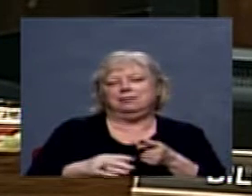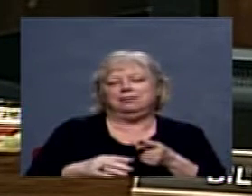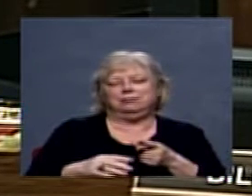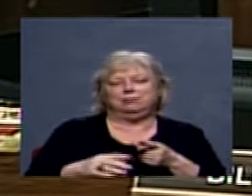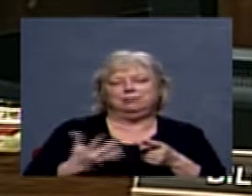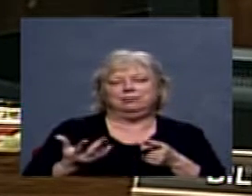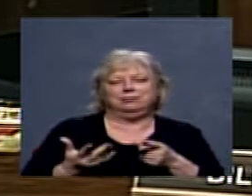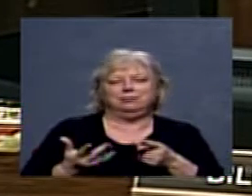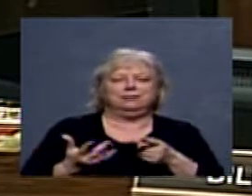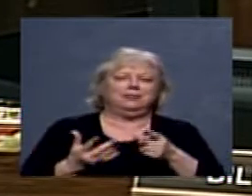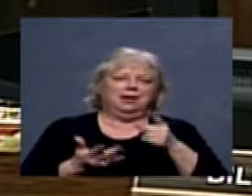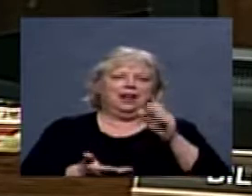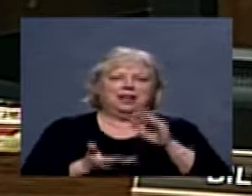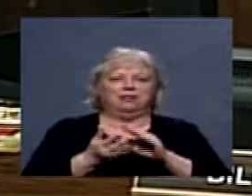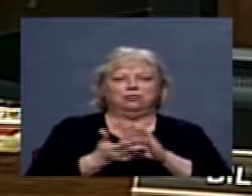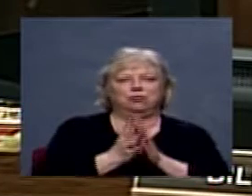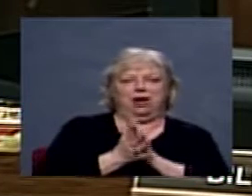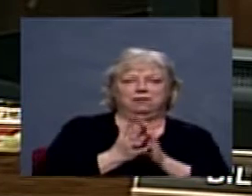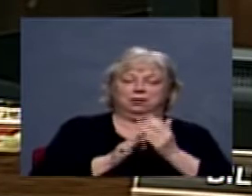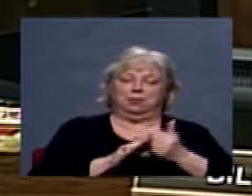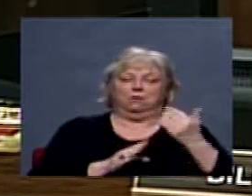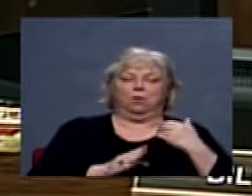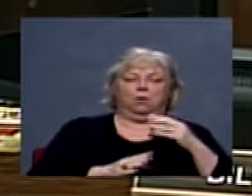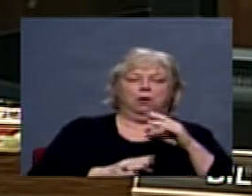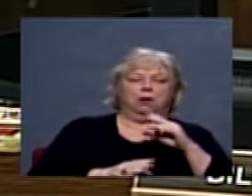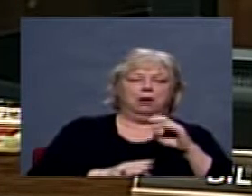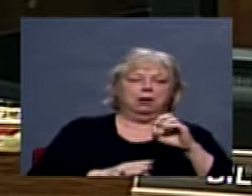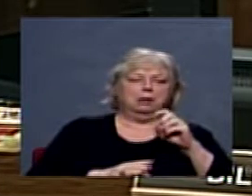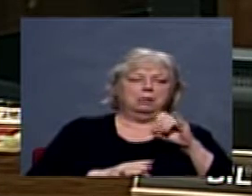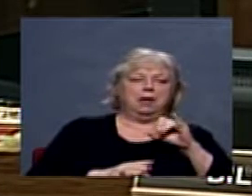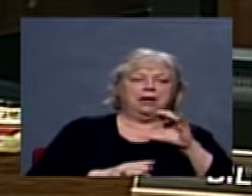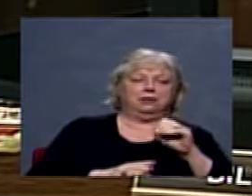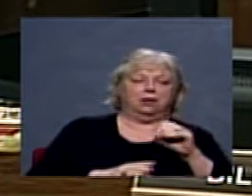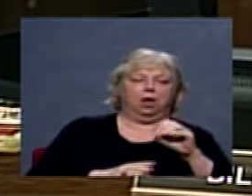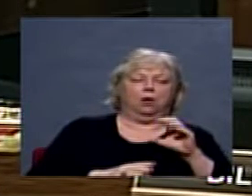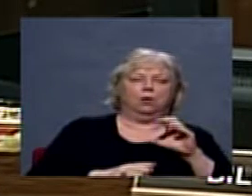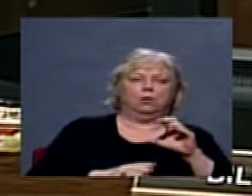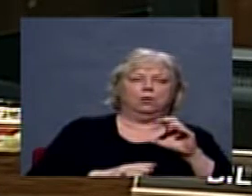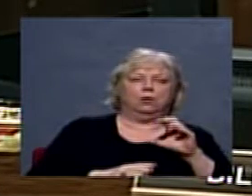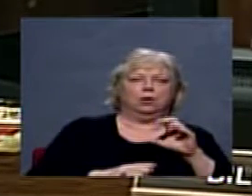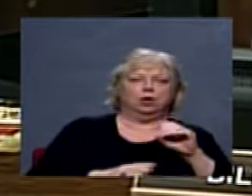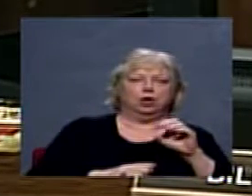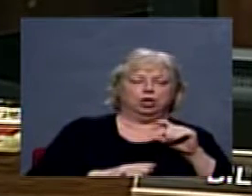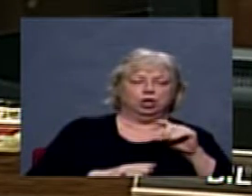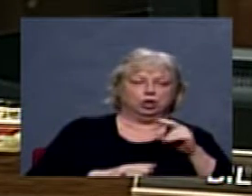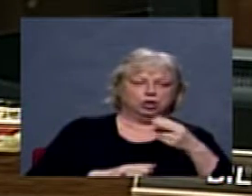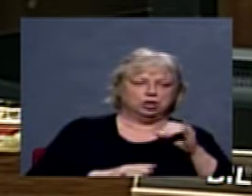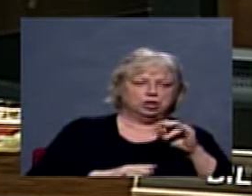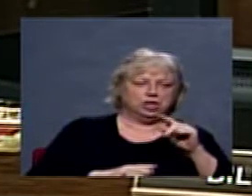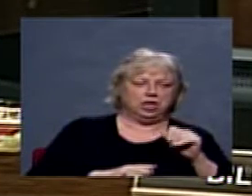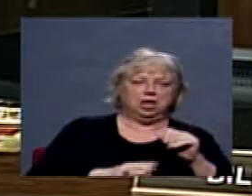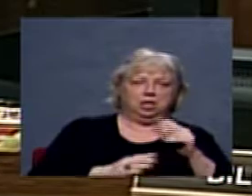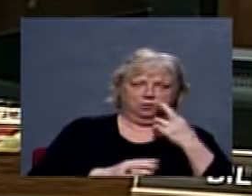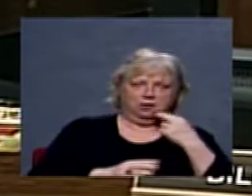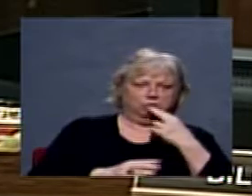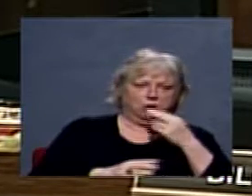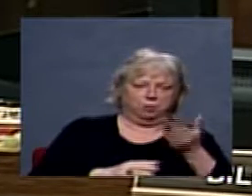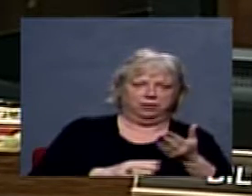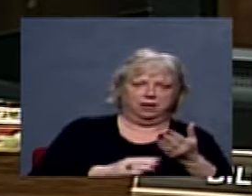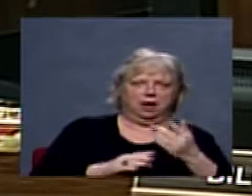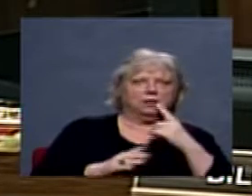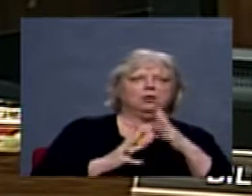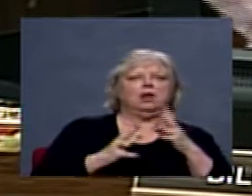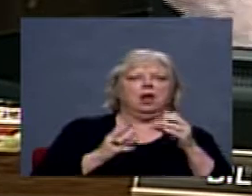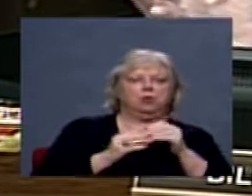lot more traffic than this. But we're getting an excess, from my viewpoint, of these